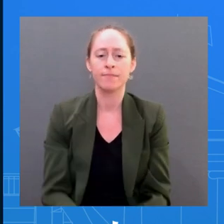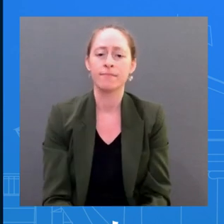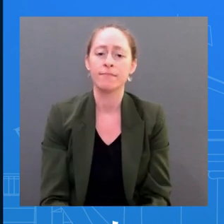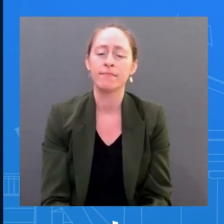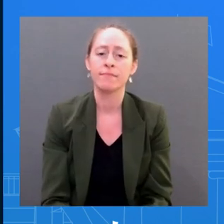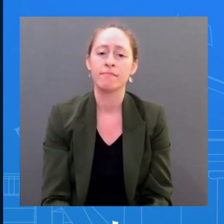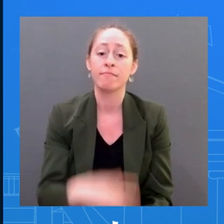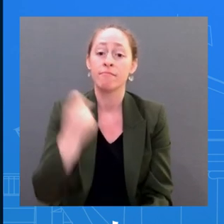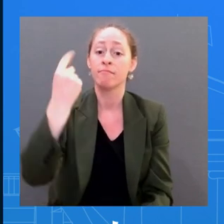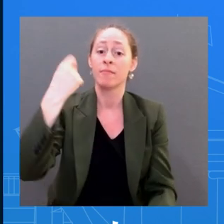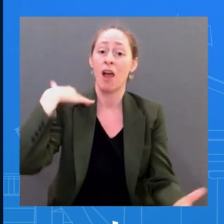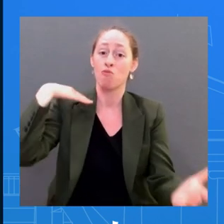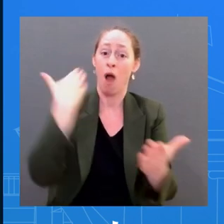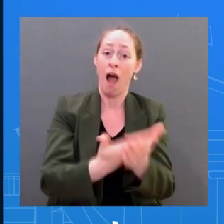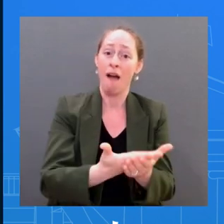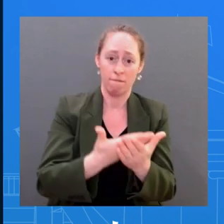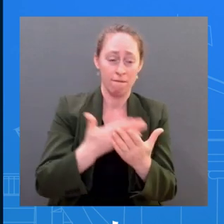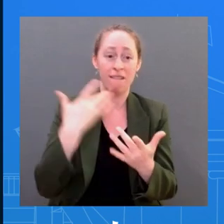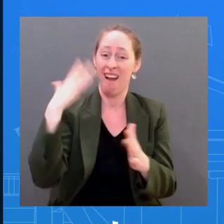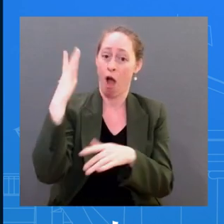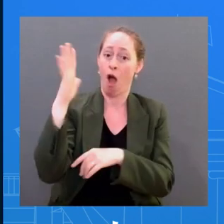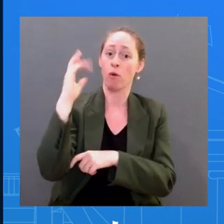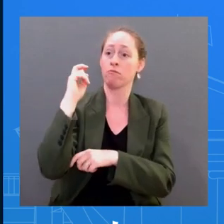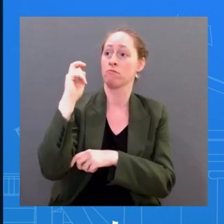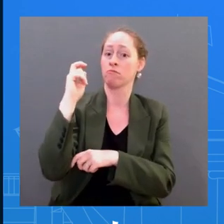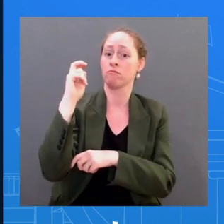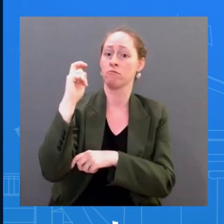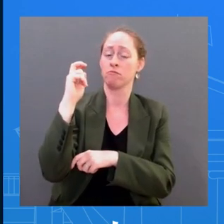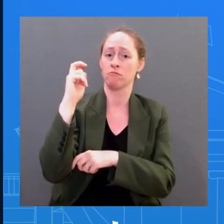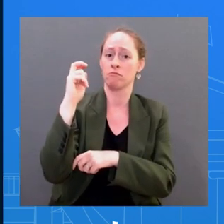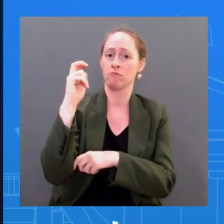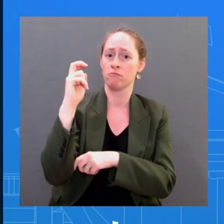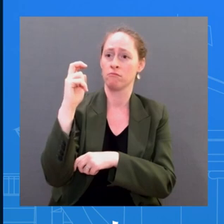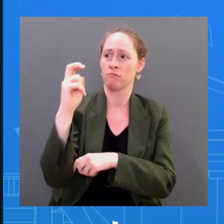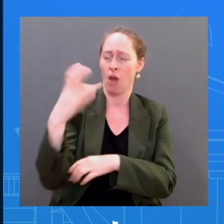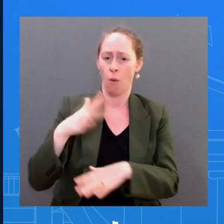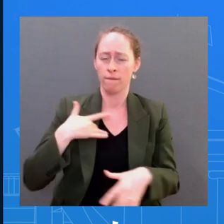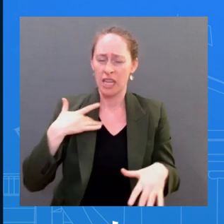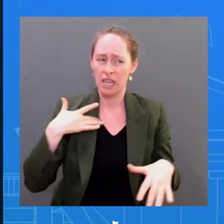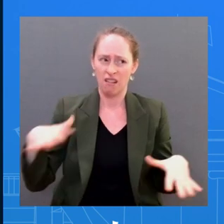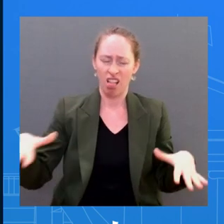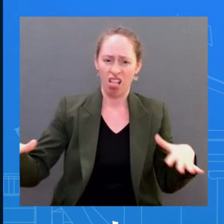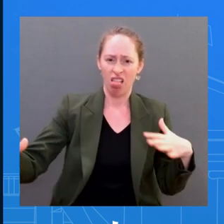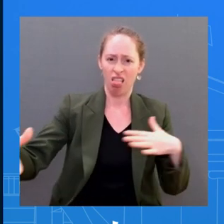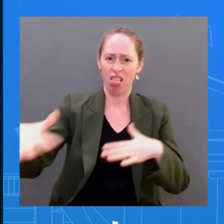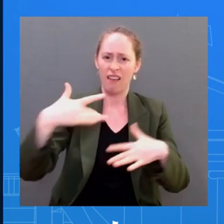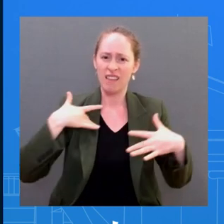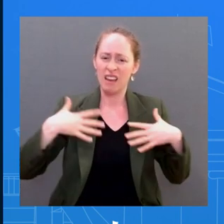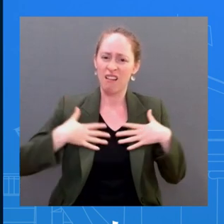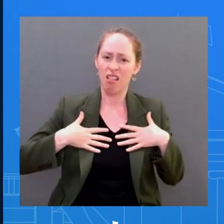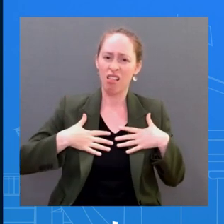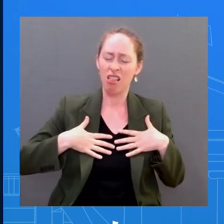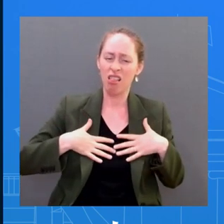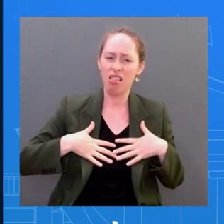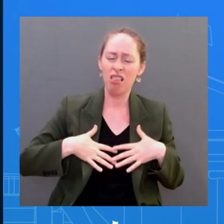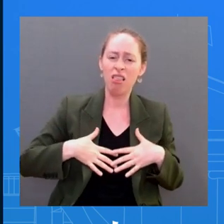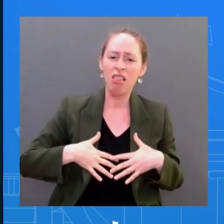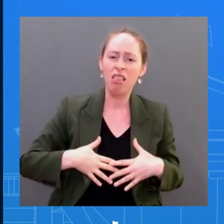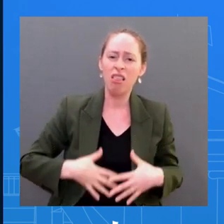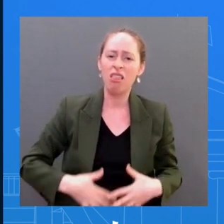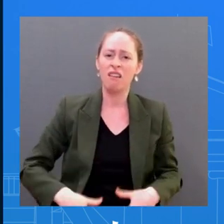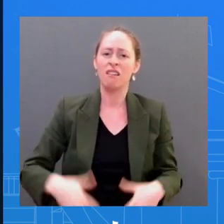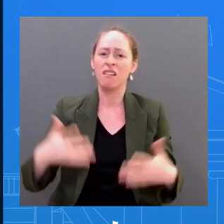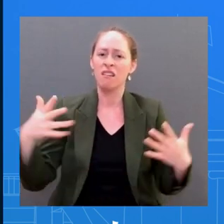you could feel the shock in the town. You could feel the pain, the denial, the